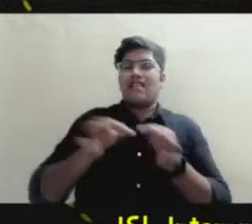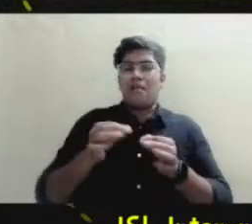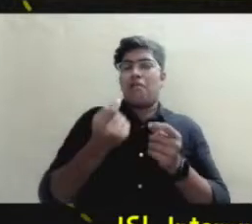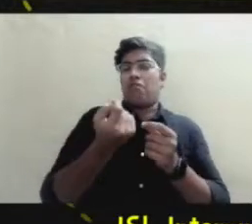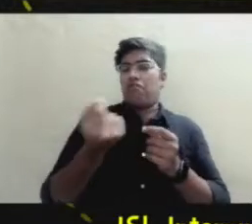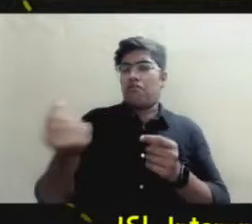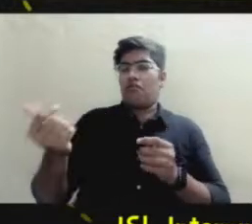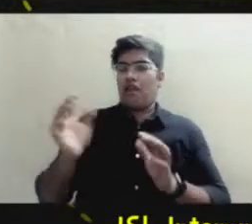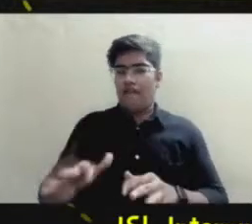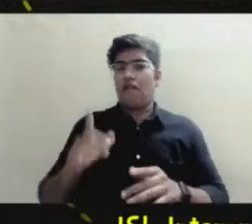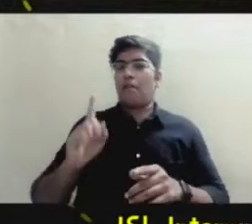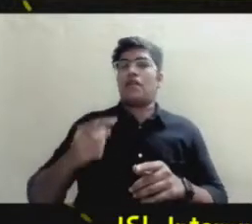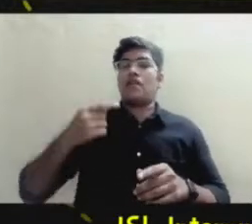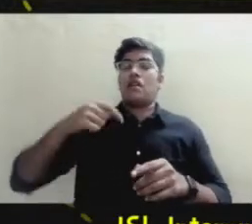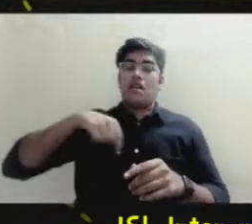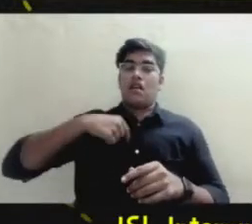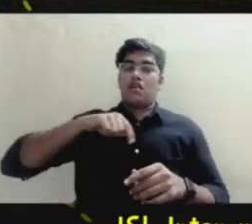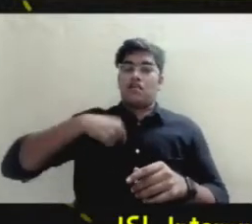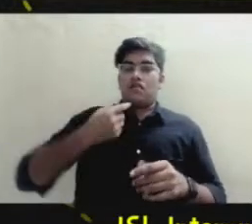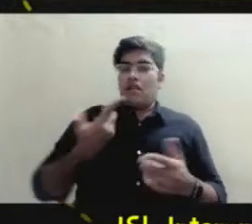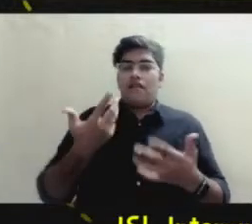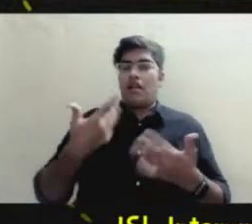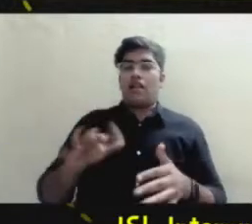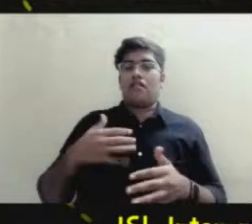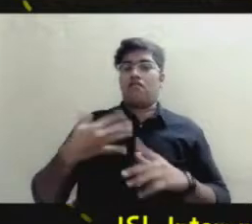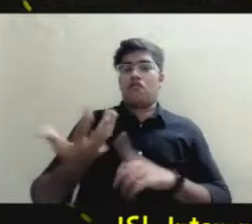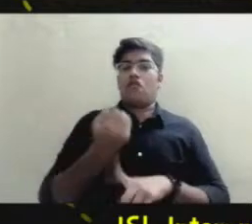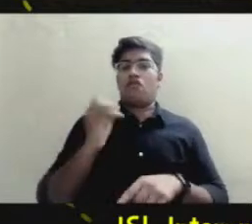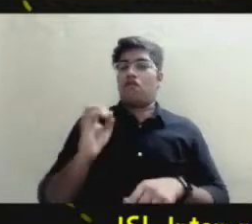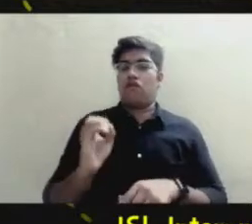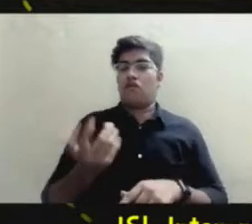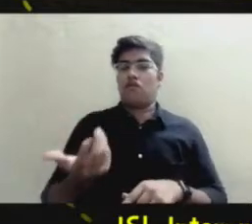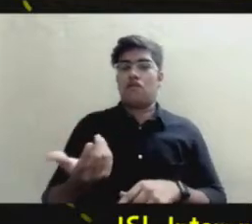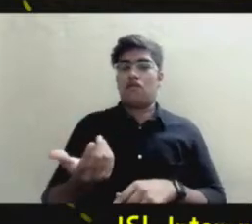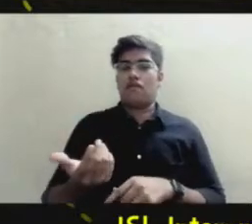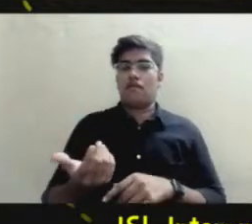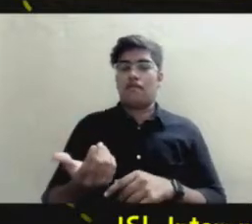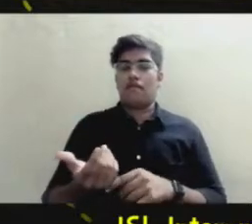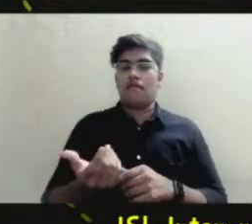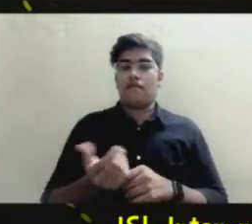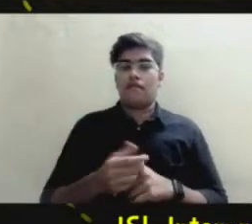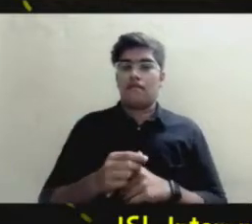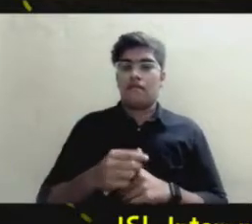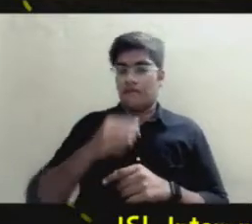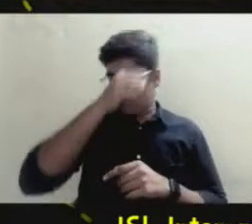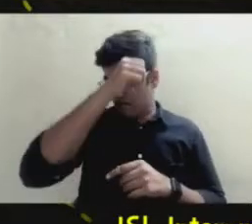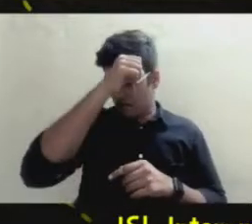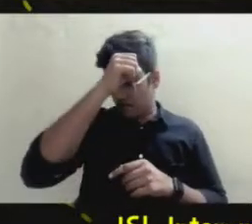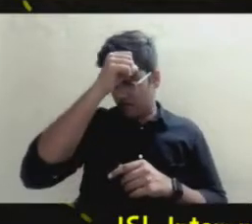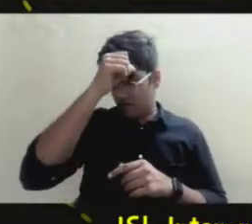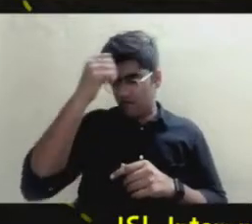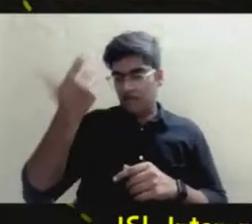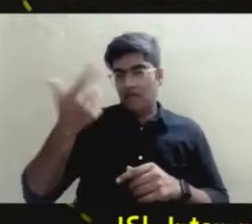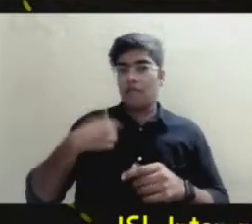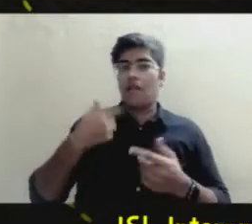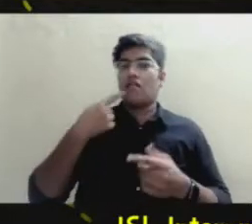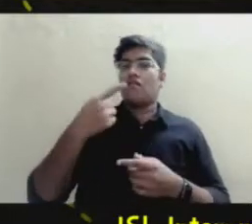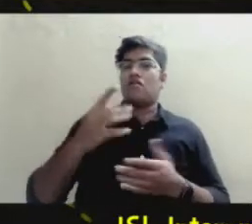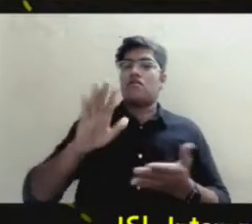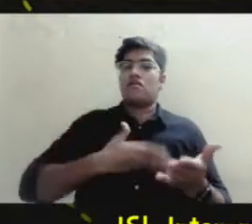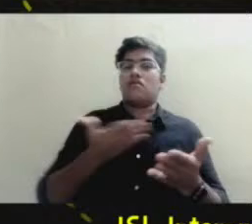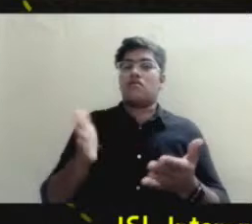I can't really take any credit for not having been told that, I'm singing with a sense